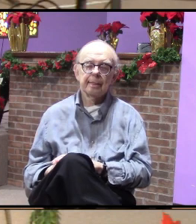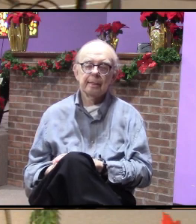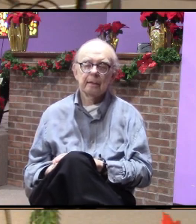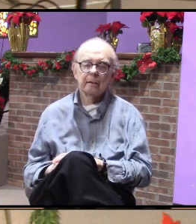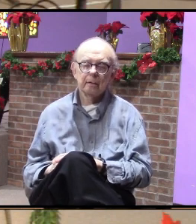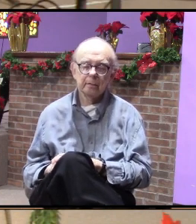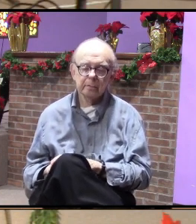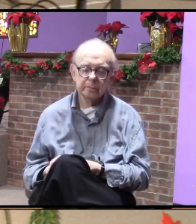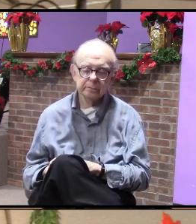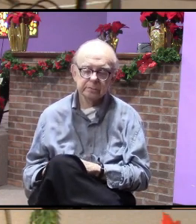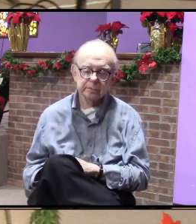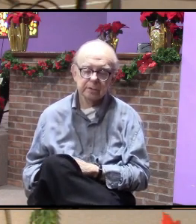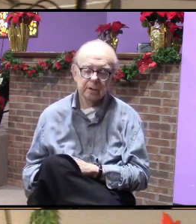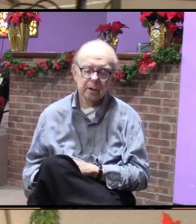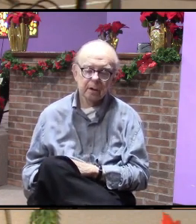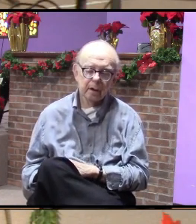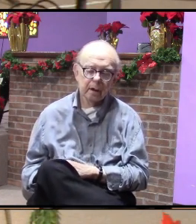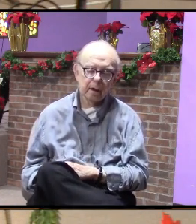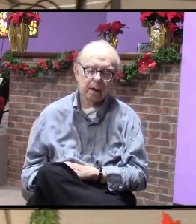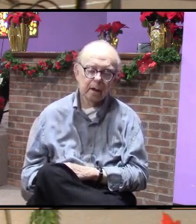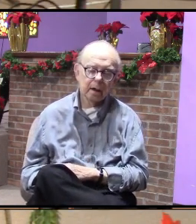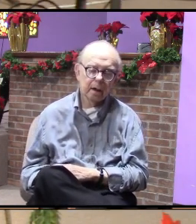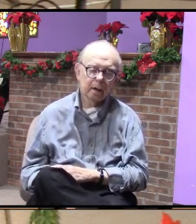I forgot your name again, Erica.